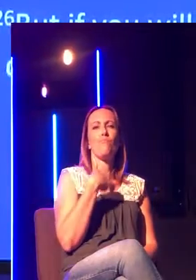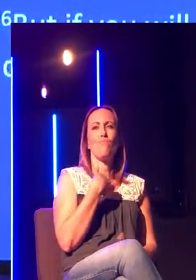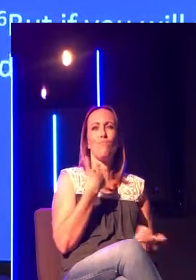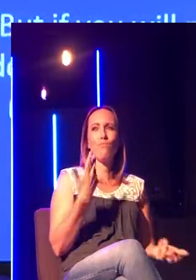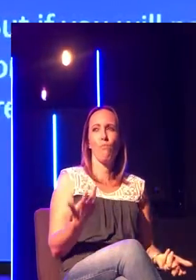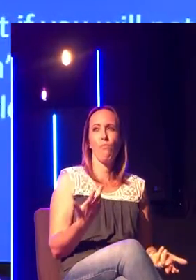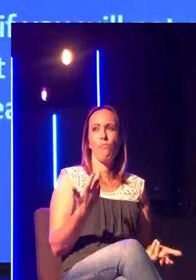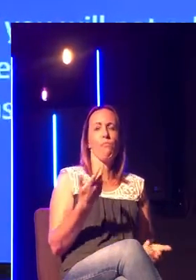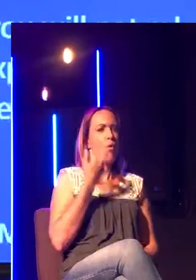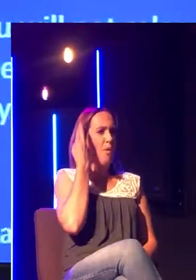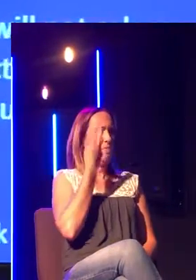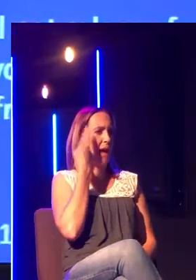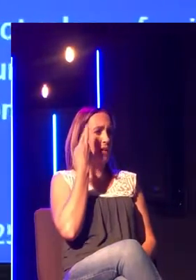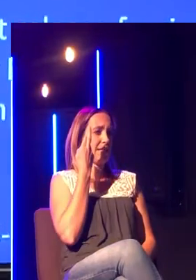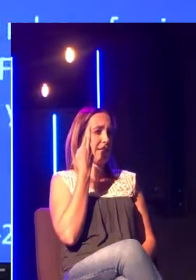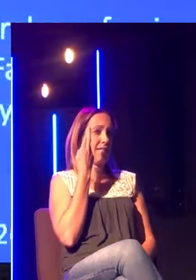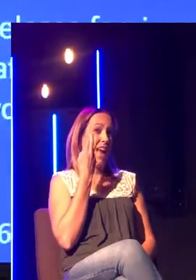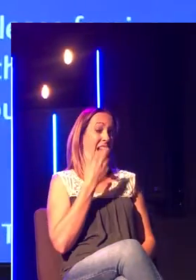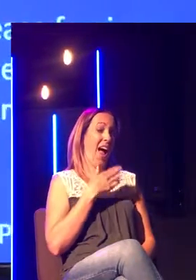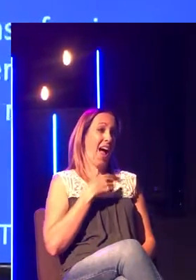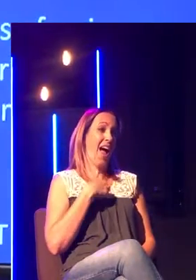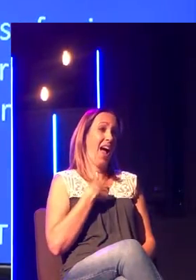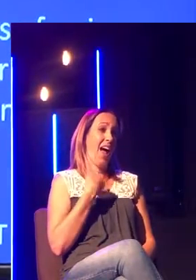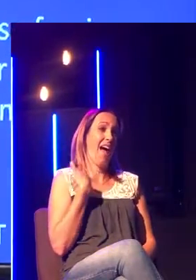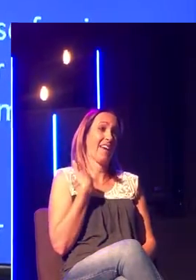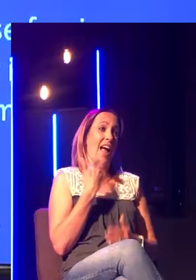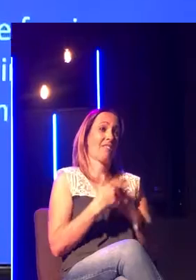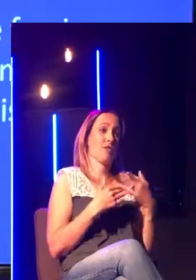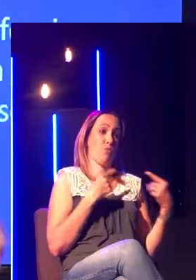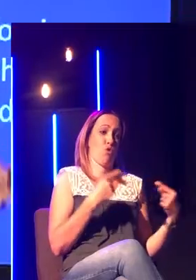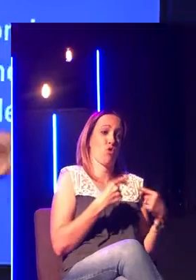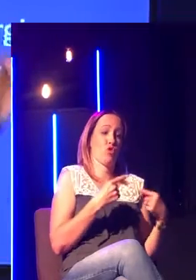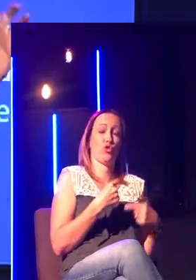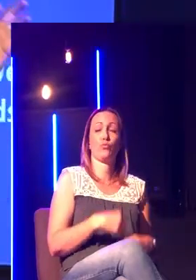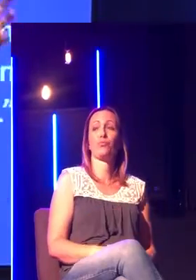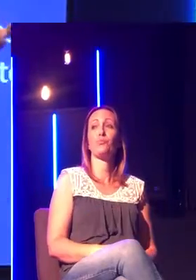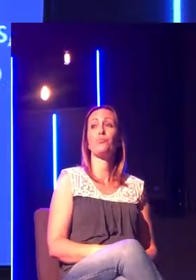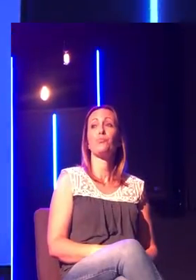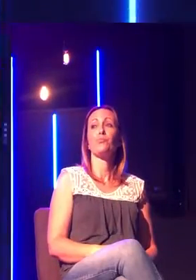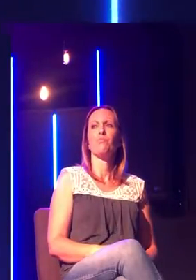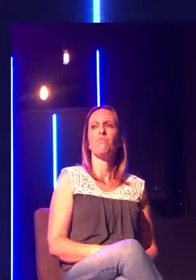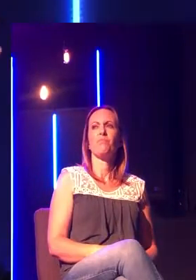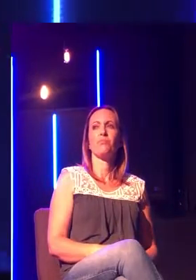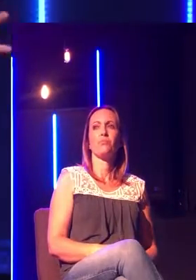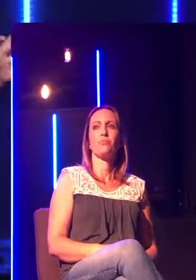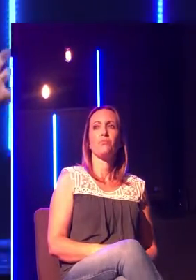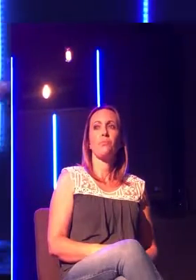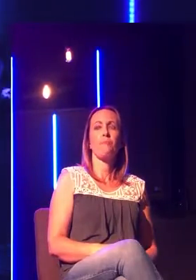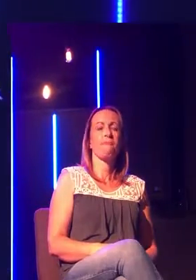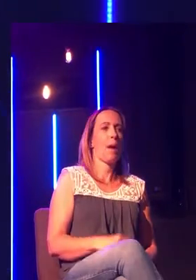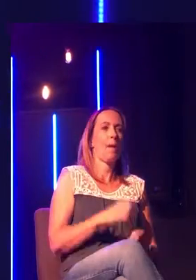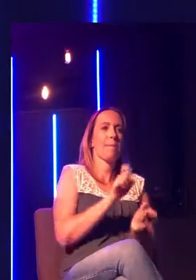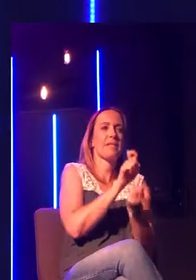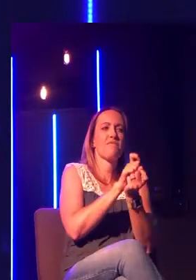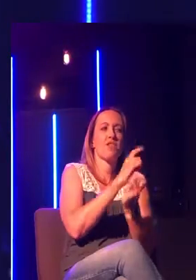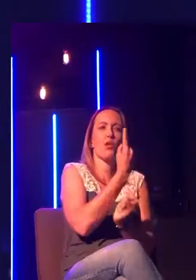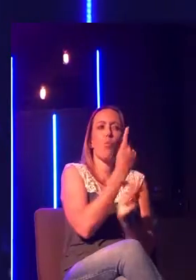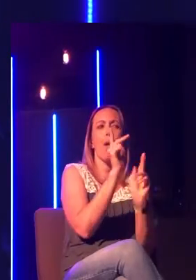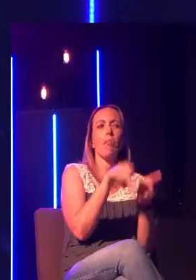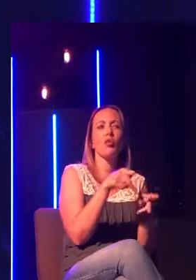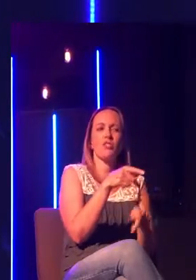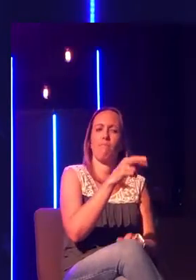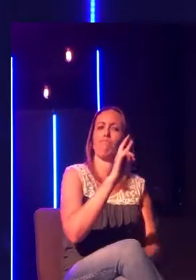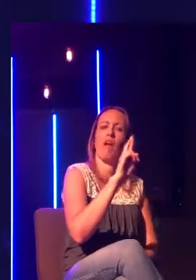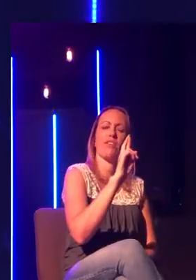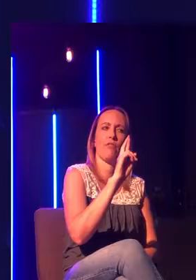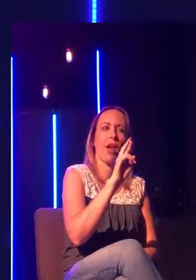had begun to realize I've got some deep hurt. I've got some wounds, specifically towards one individual who I was close to, and